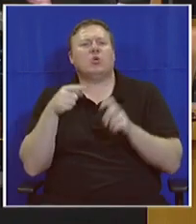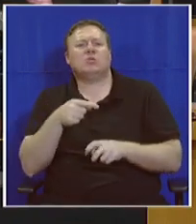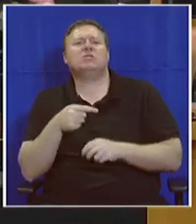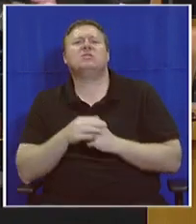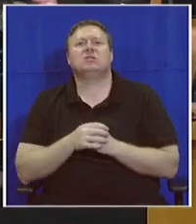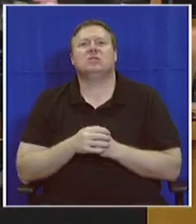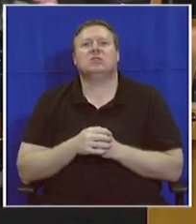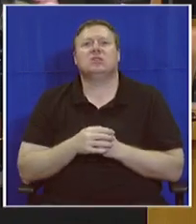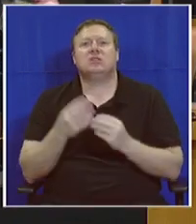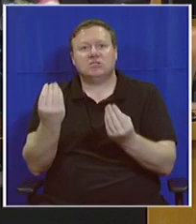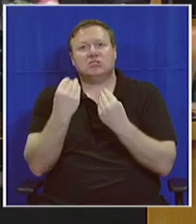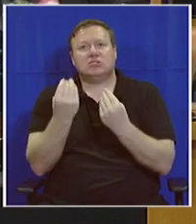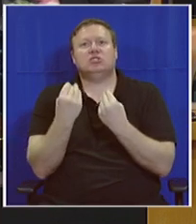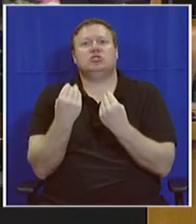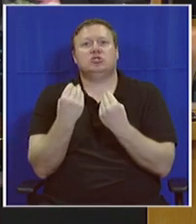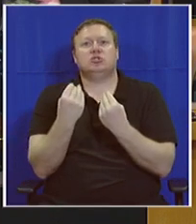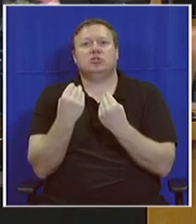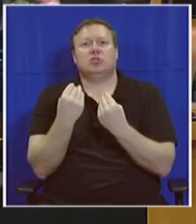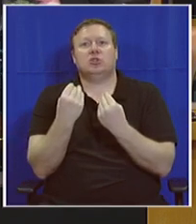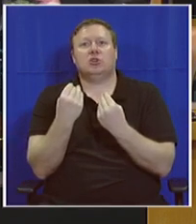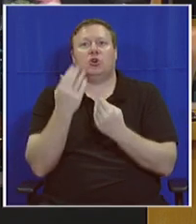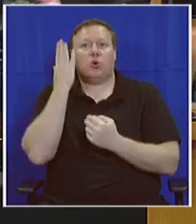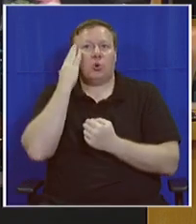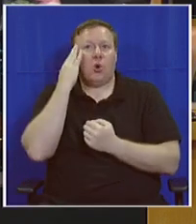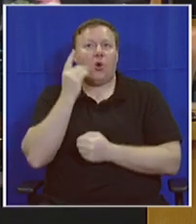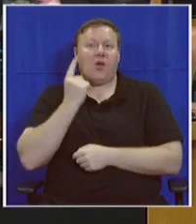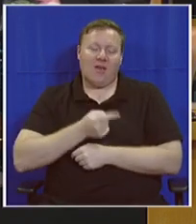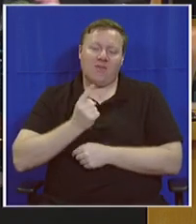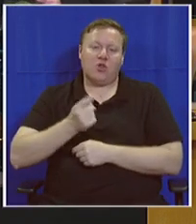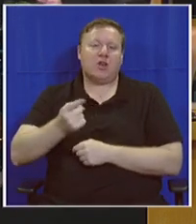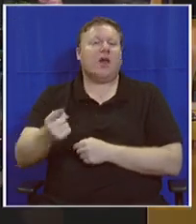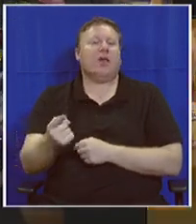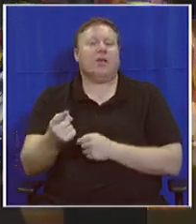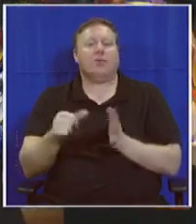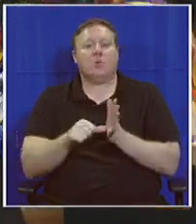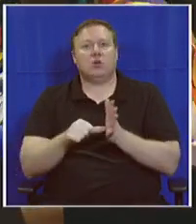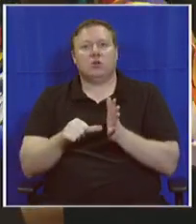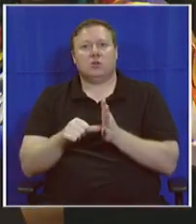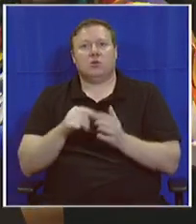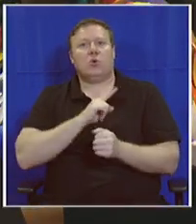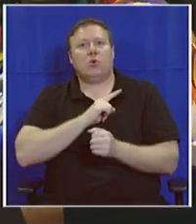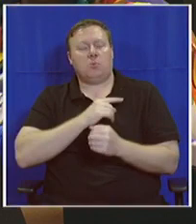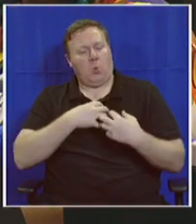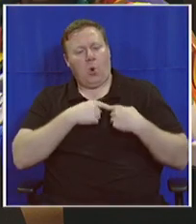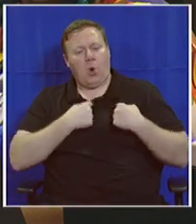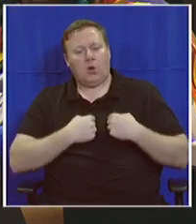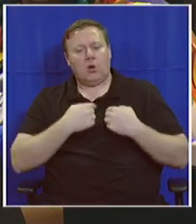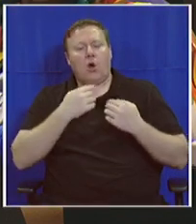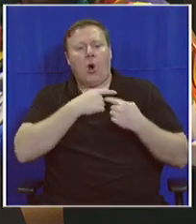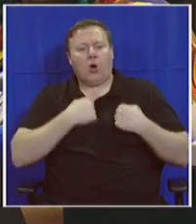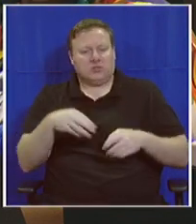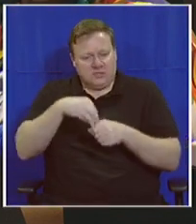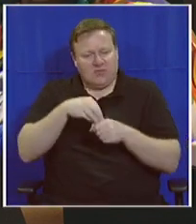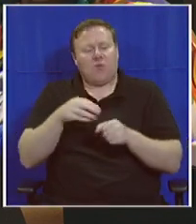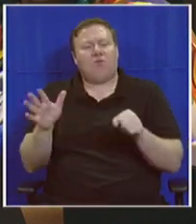us to number our days that we may apply our hearts unto wisdom.